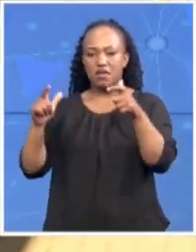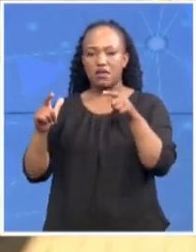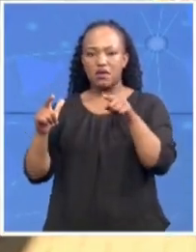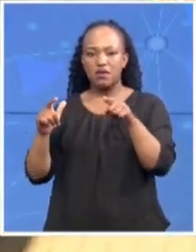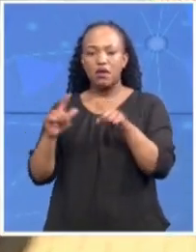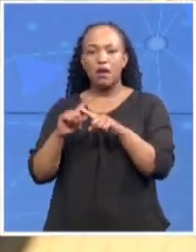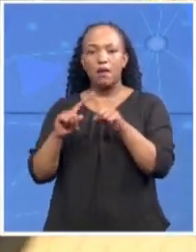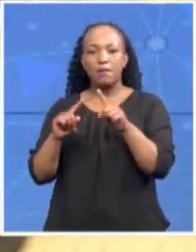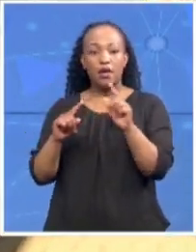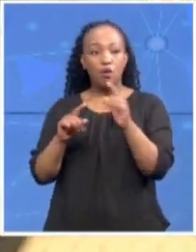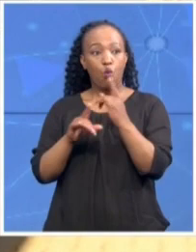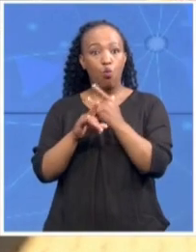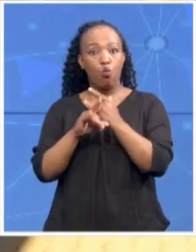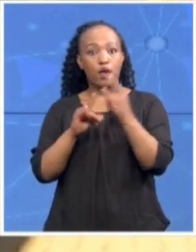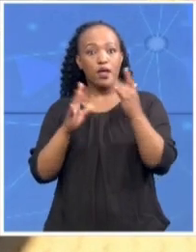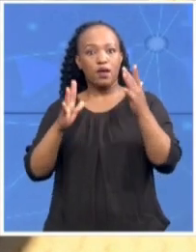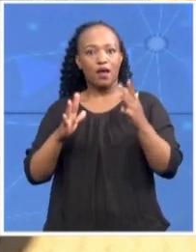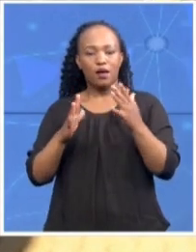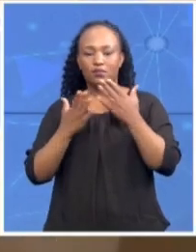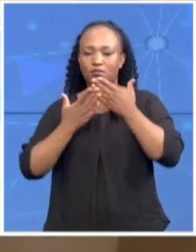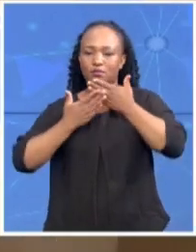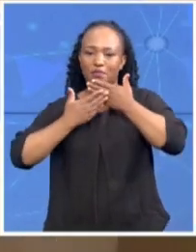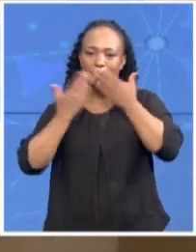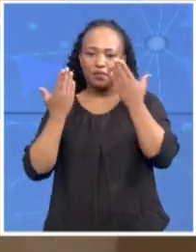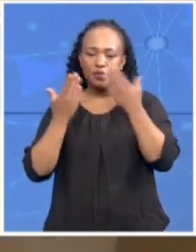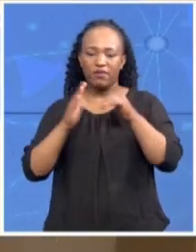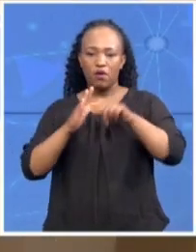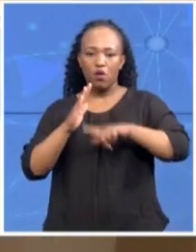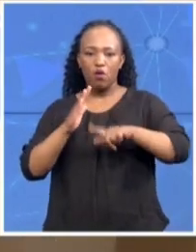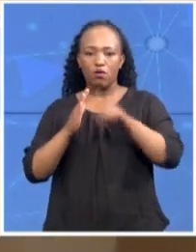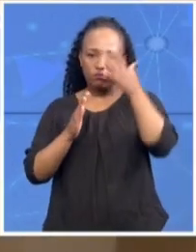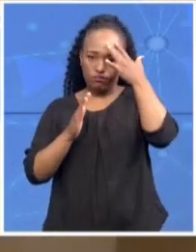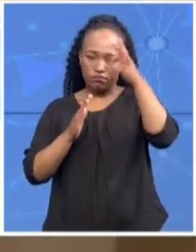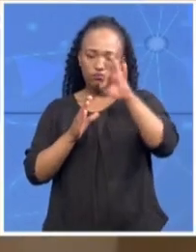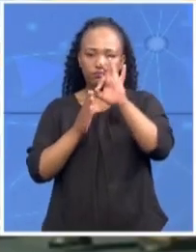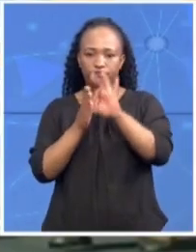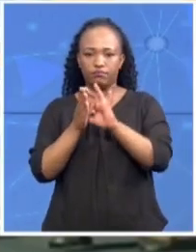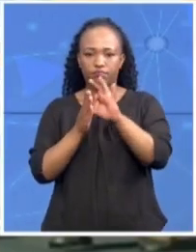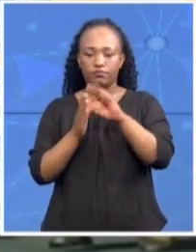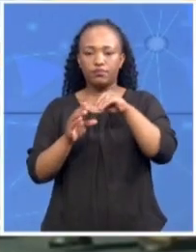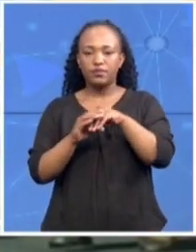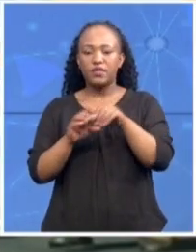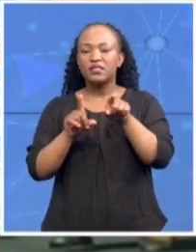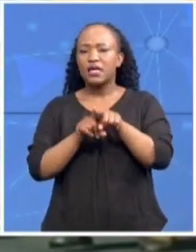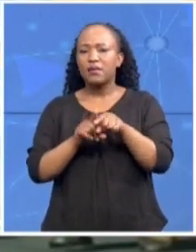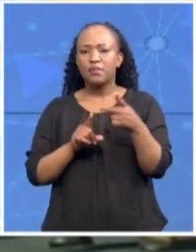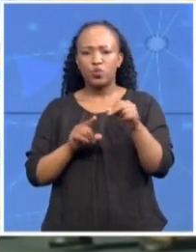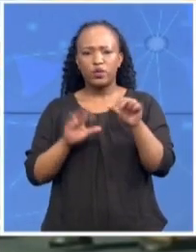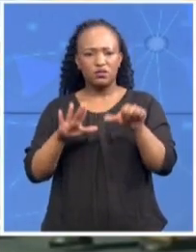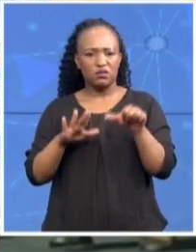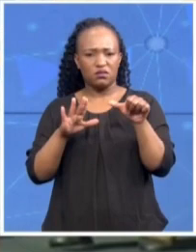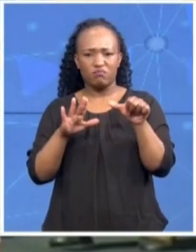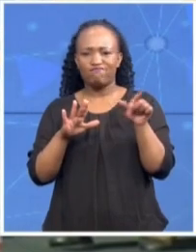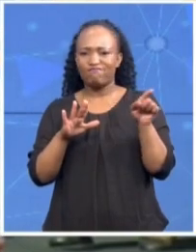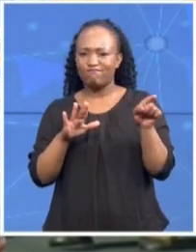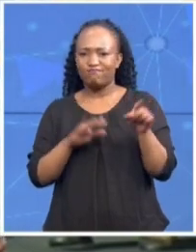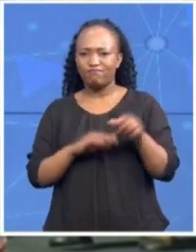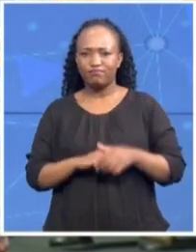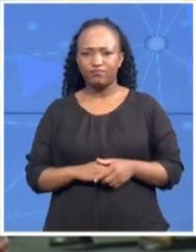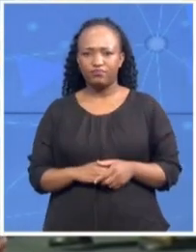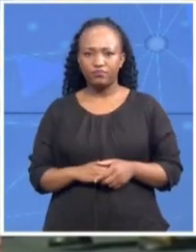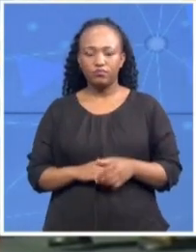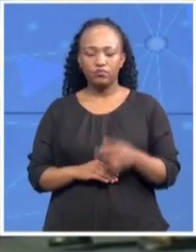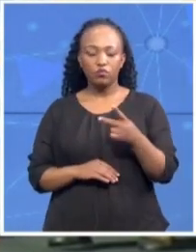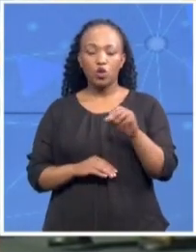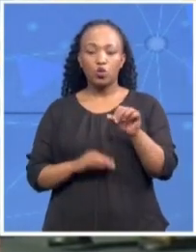year's local government elections, the same as in 2016. But in 2016, the ANC formed